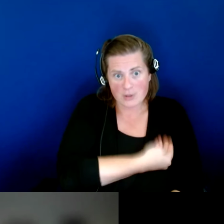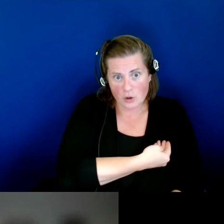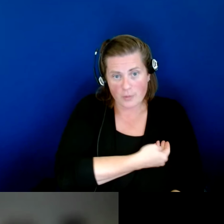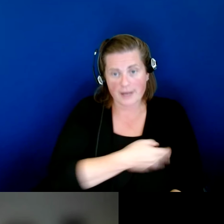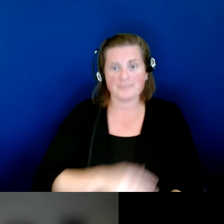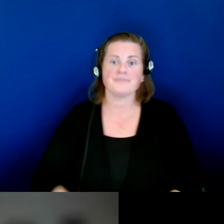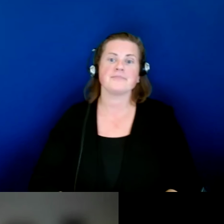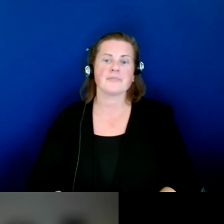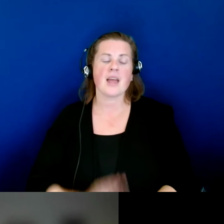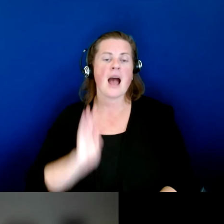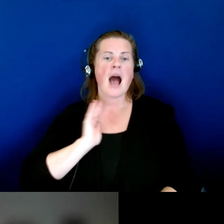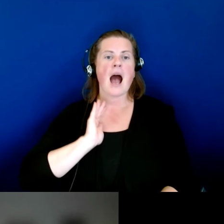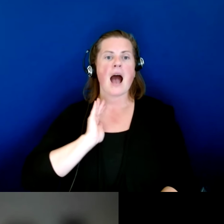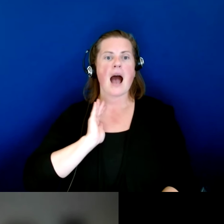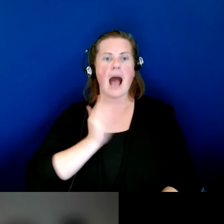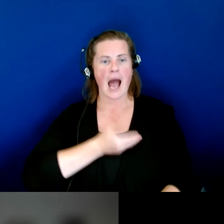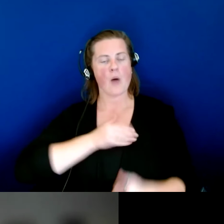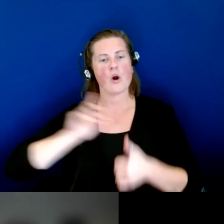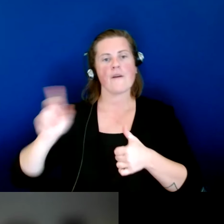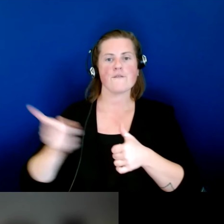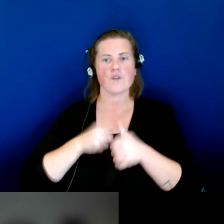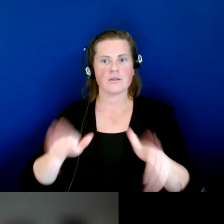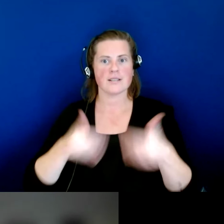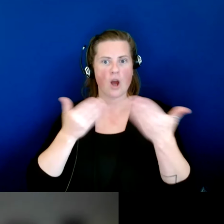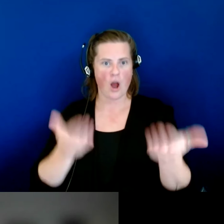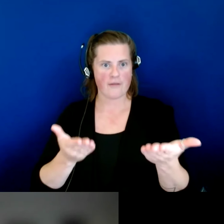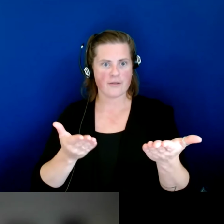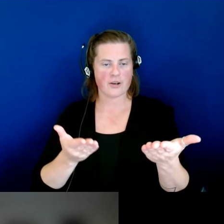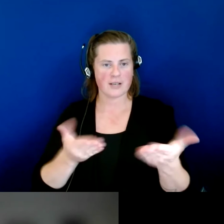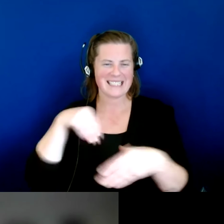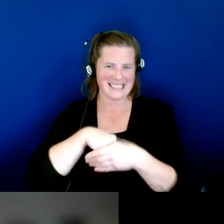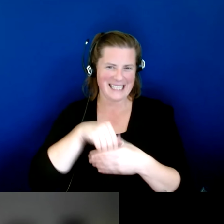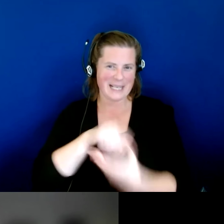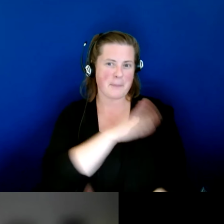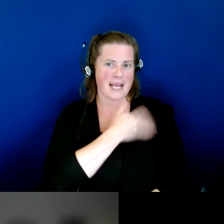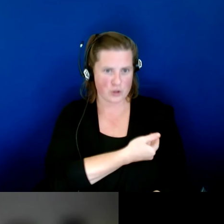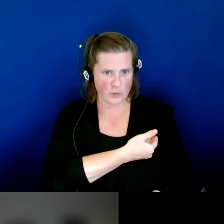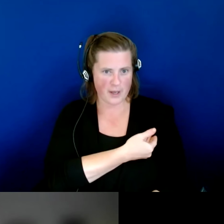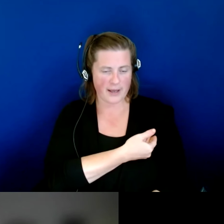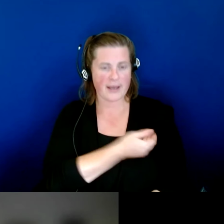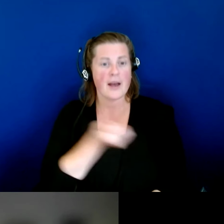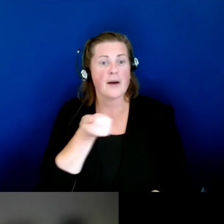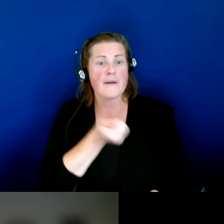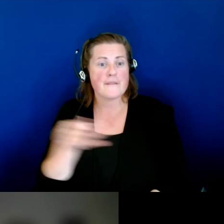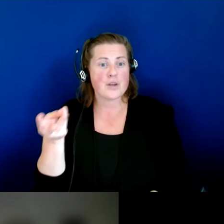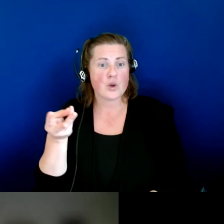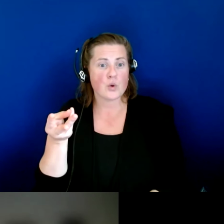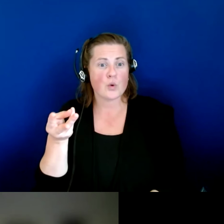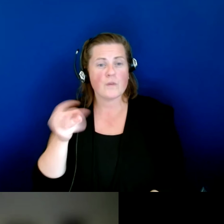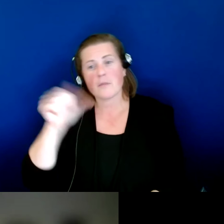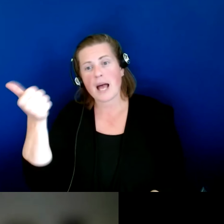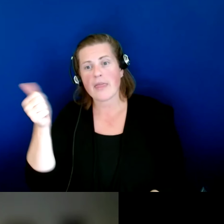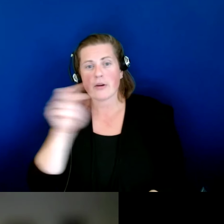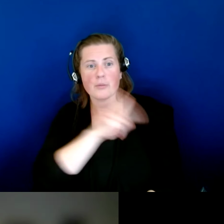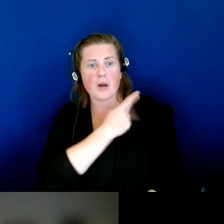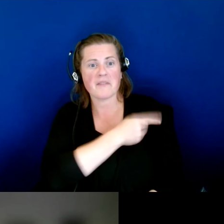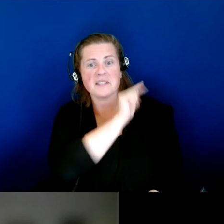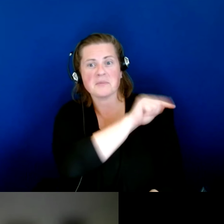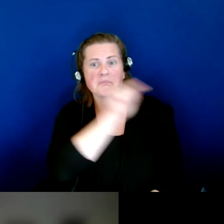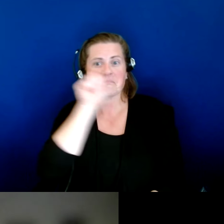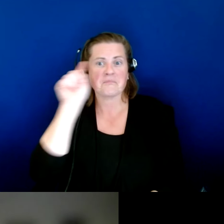first offering, we actually had intended mostly for it to be in Manitoba, but we did have some people from other provinces